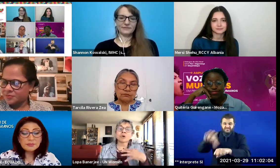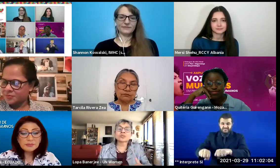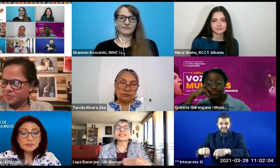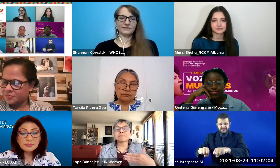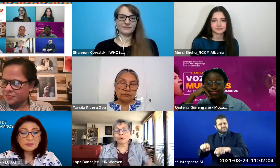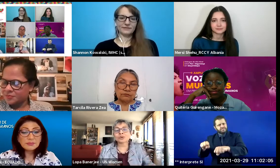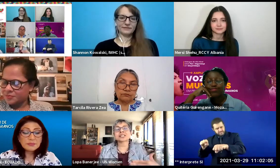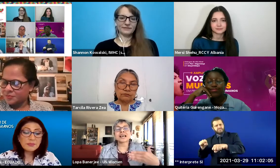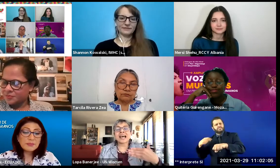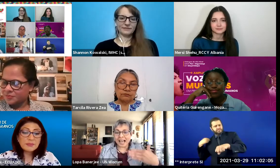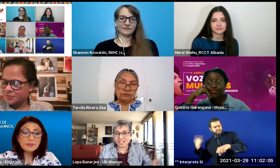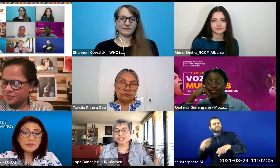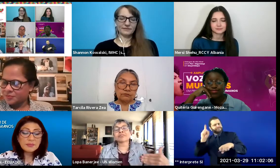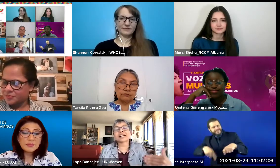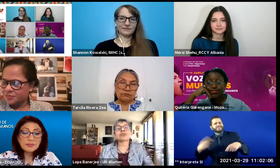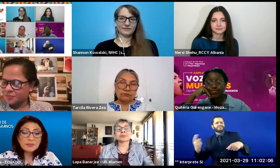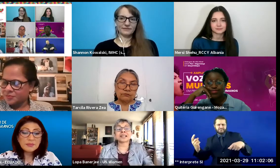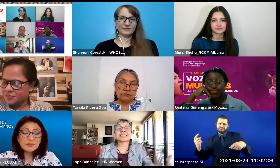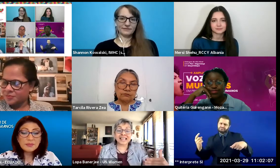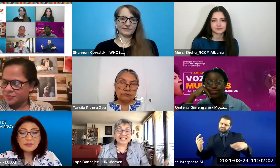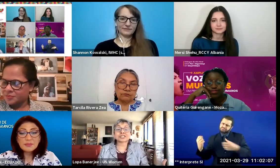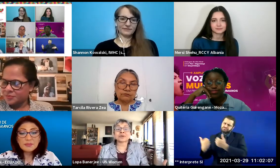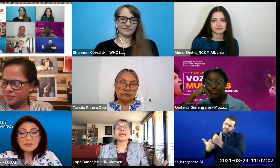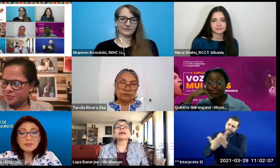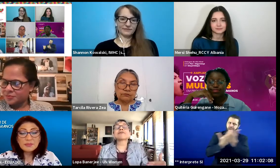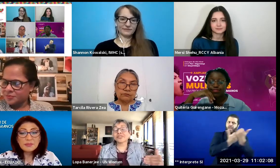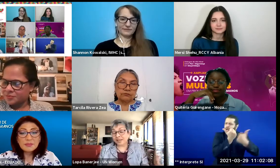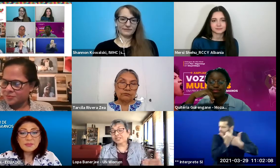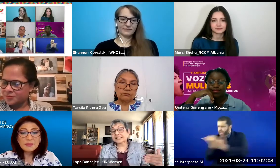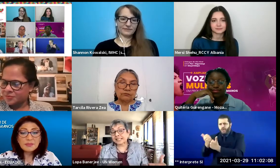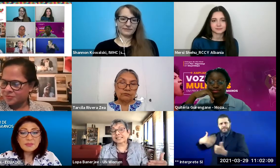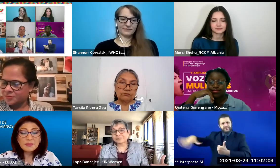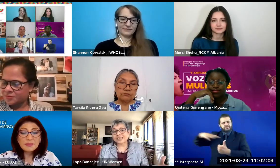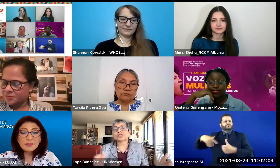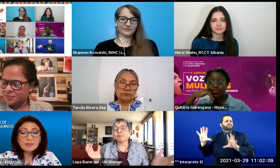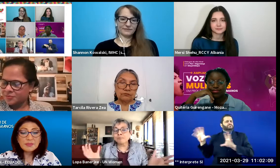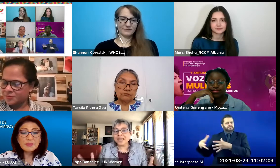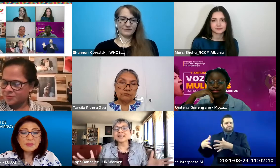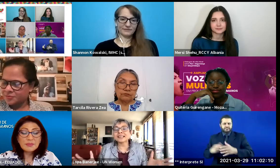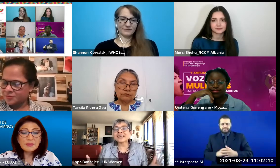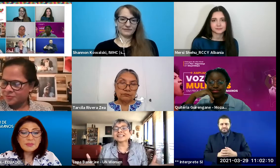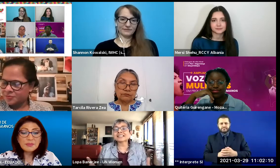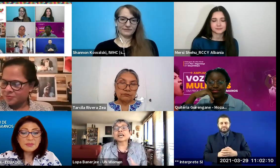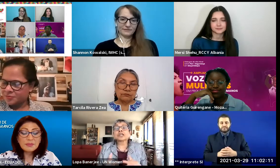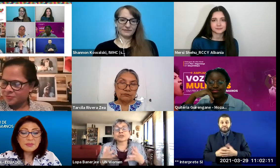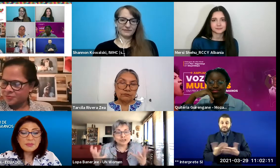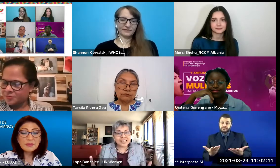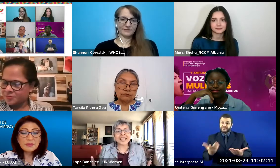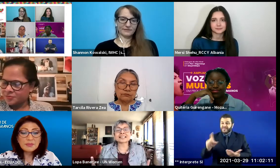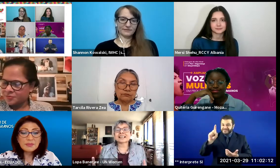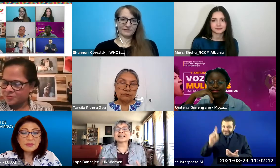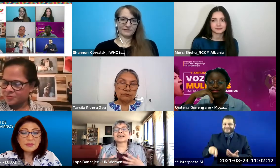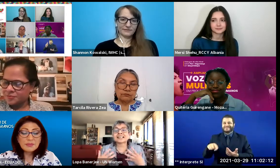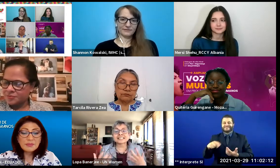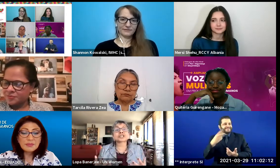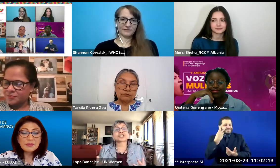and most important action of accountability has to be for them to cede space. So male leaders to